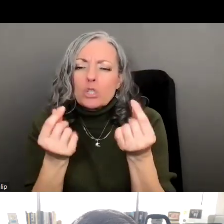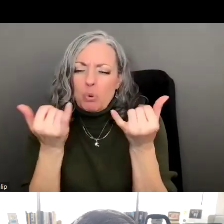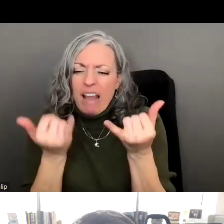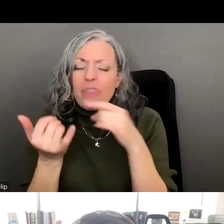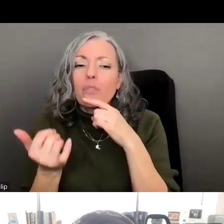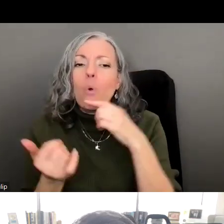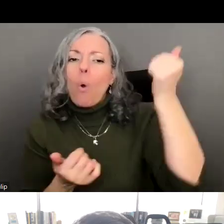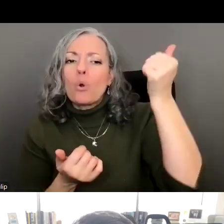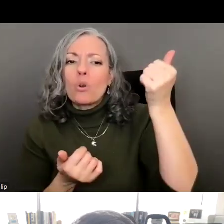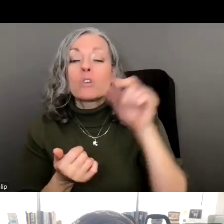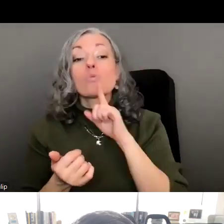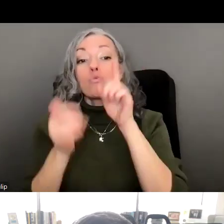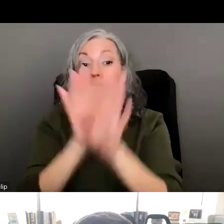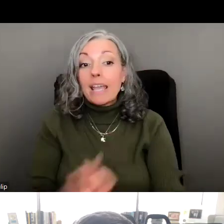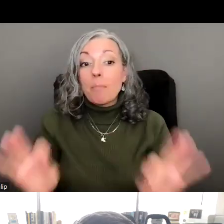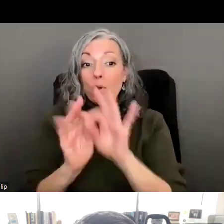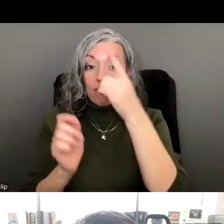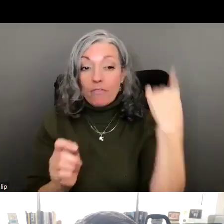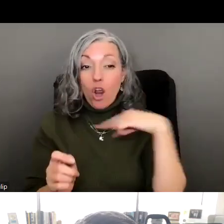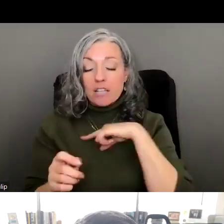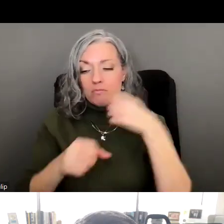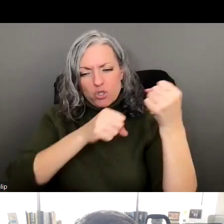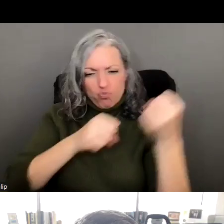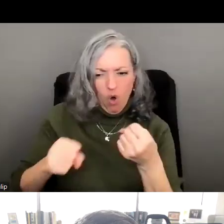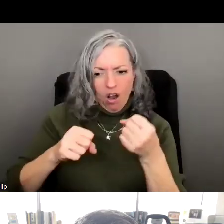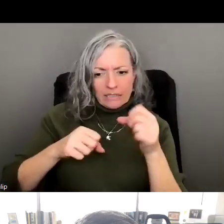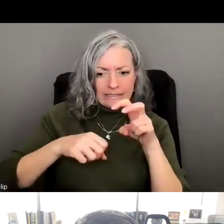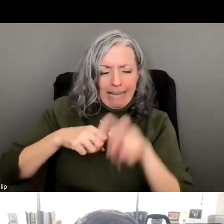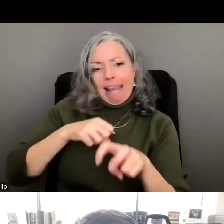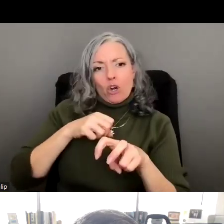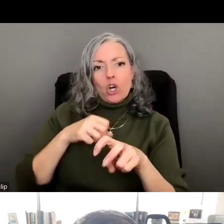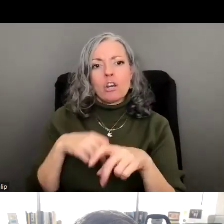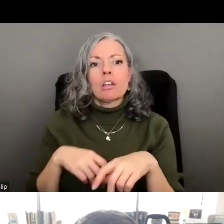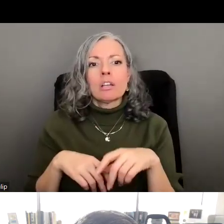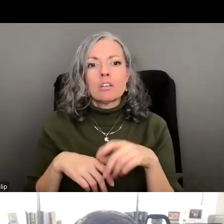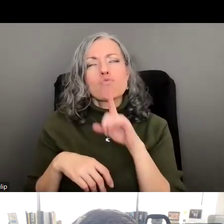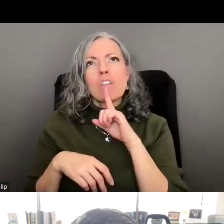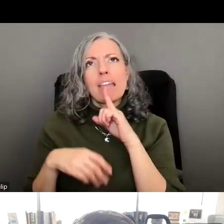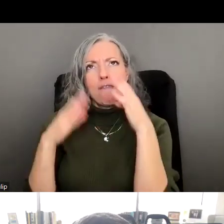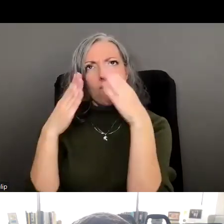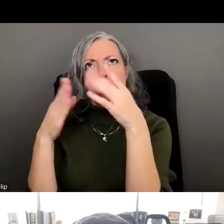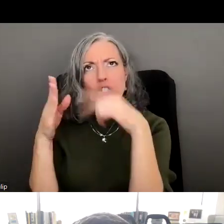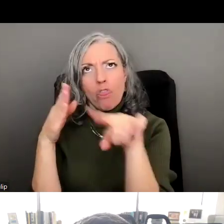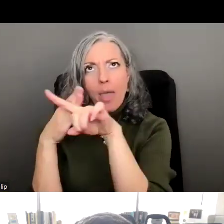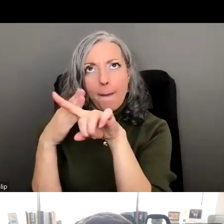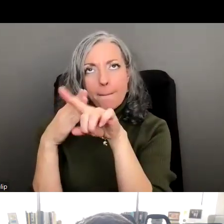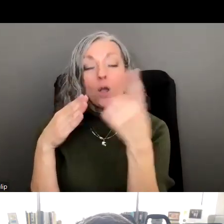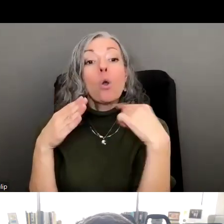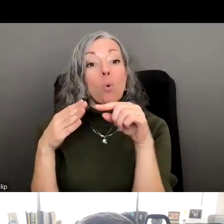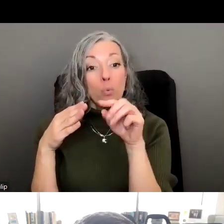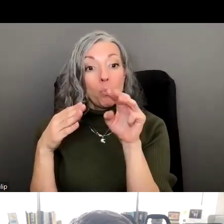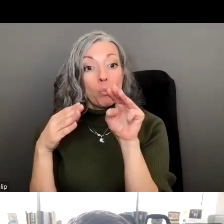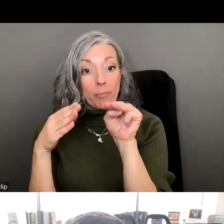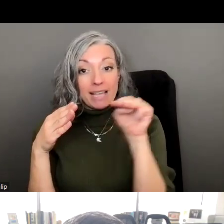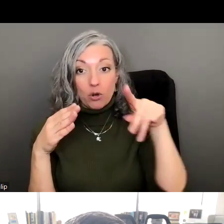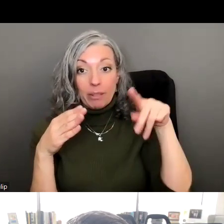is important for us to anchor this work in equity in a very deliberate way. We did that with the master plan for aging,